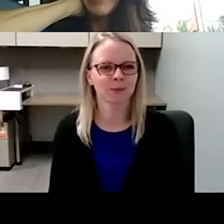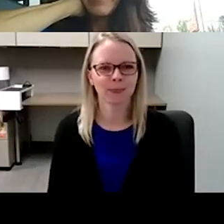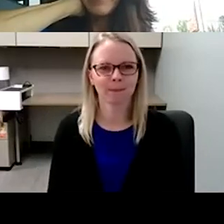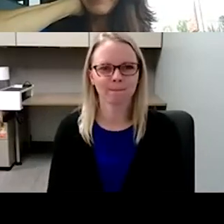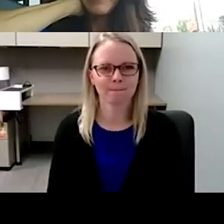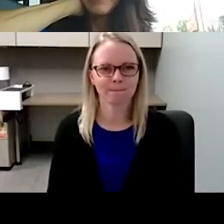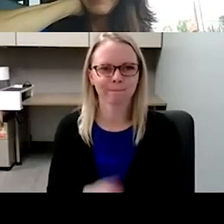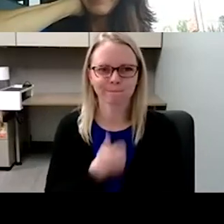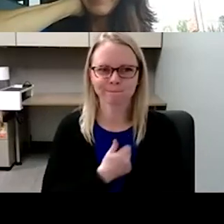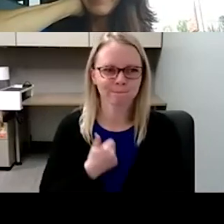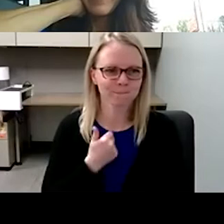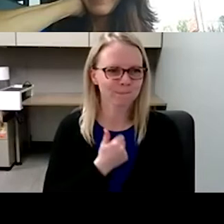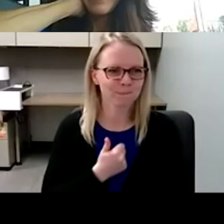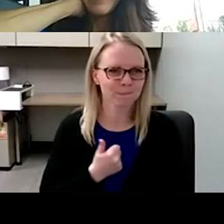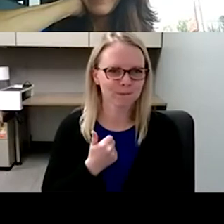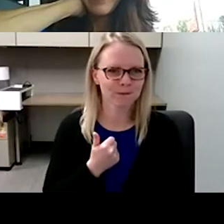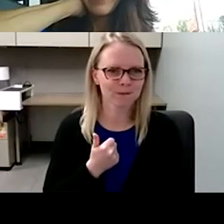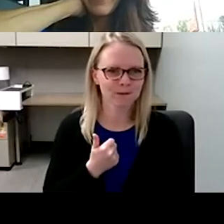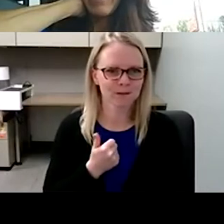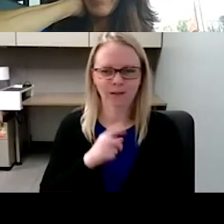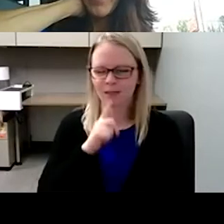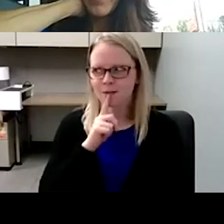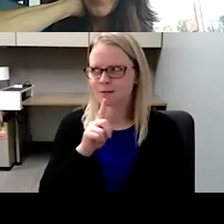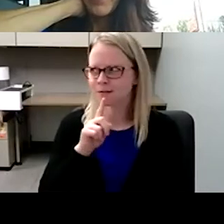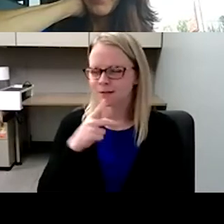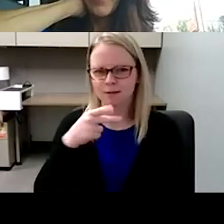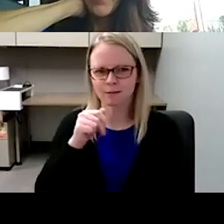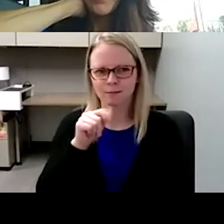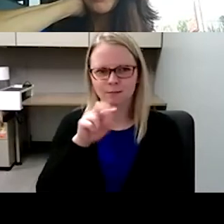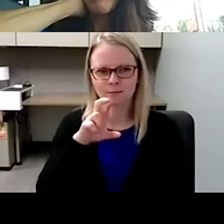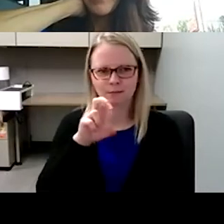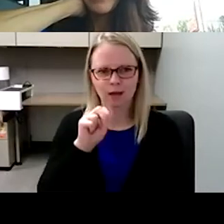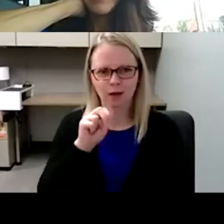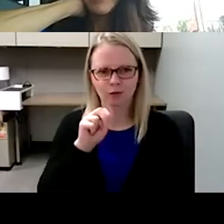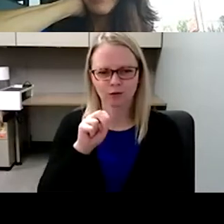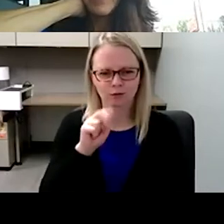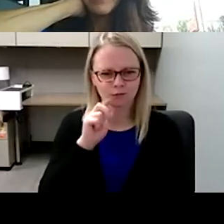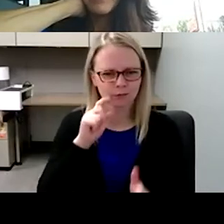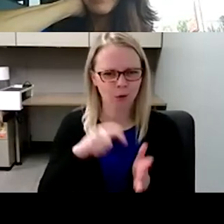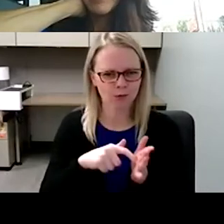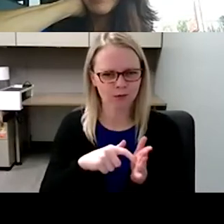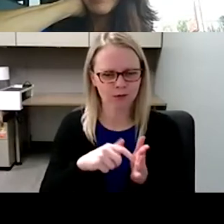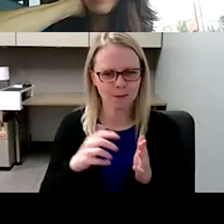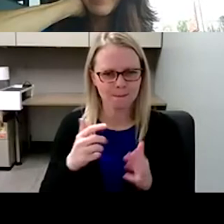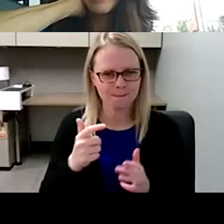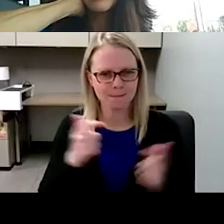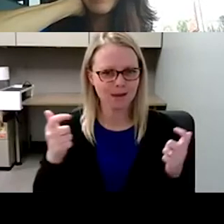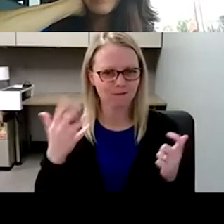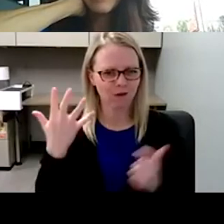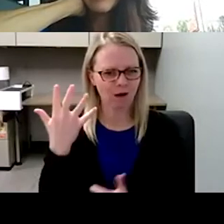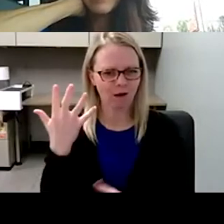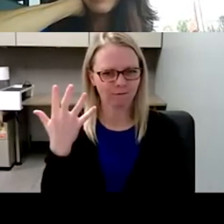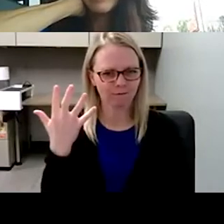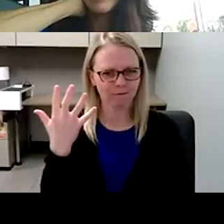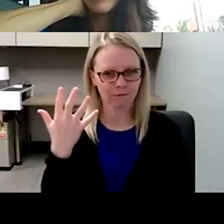I'm sorry, I can't ignore this. There's a pattern developing here with fives and fours. There were big five at the time, and you